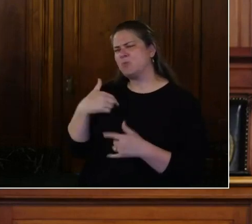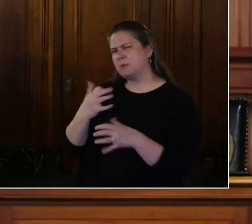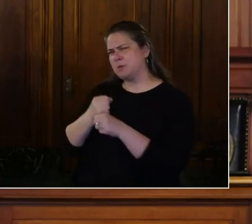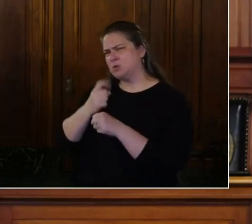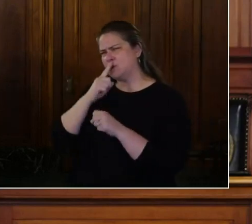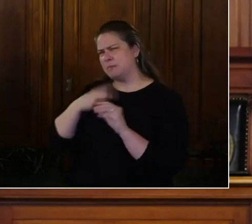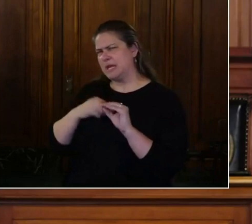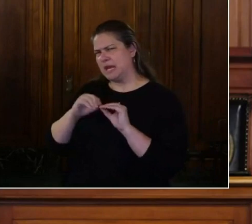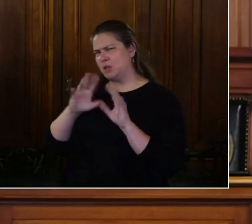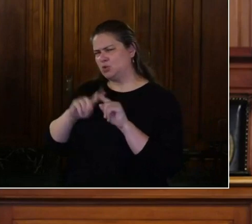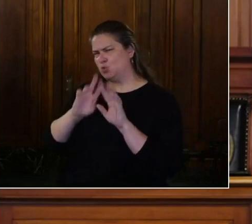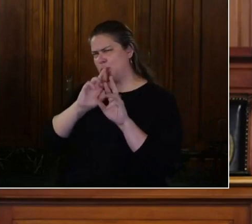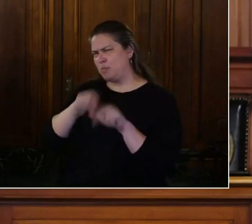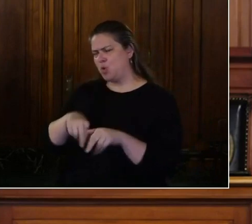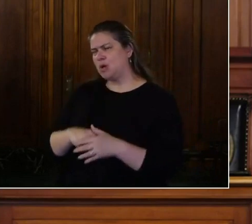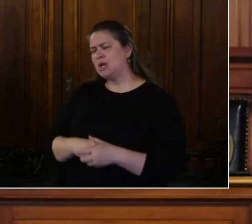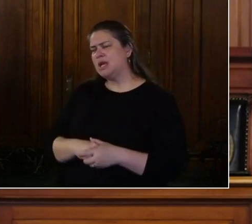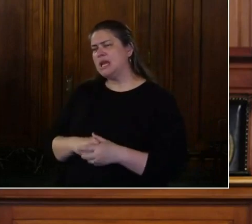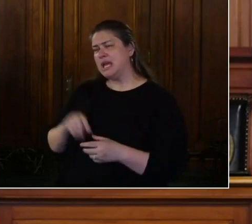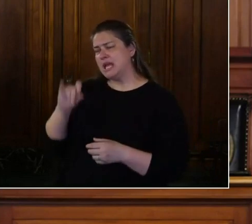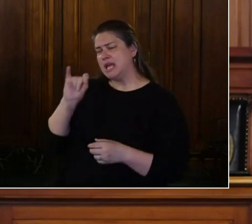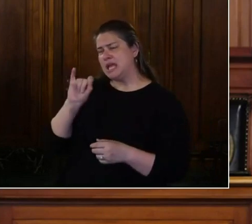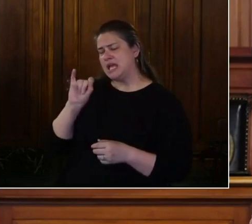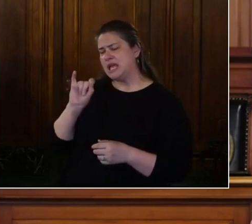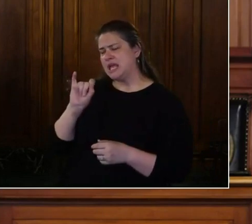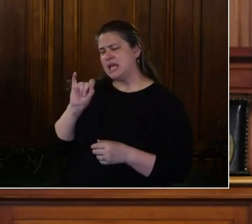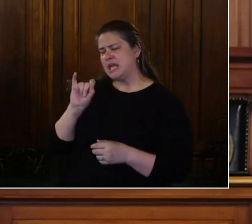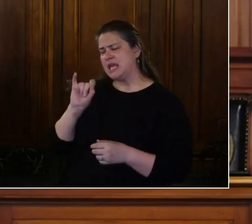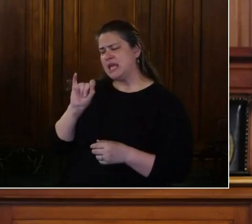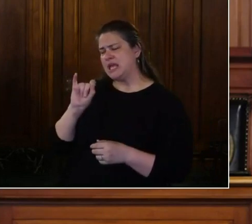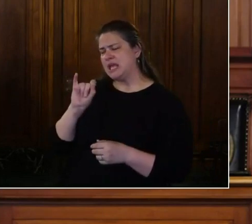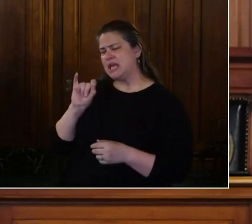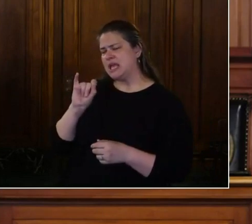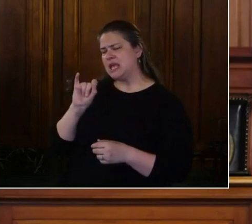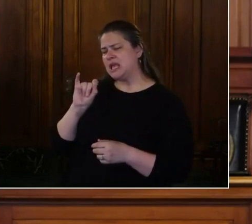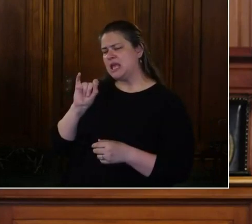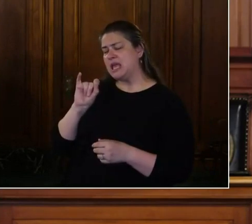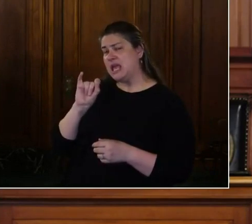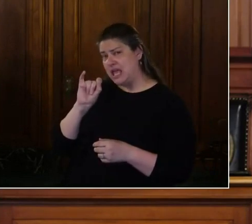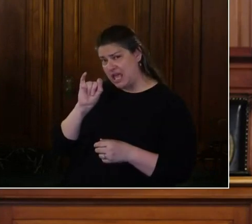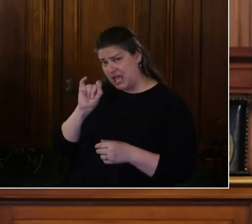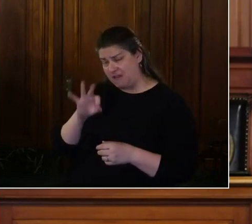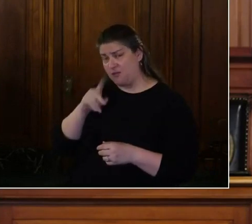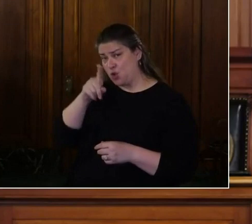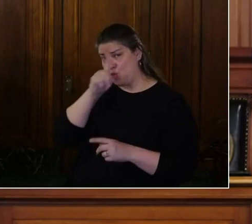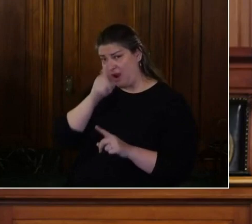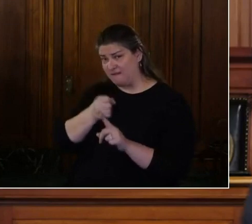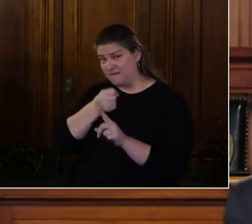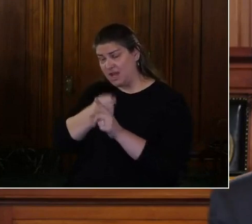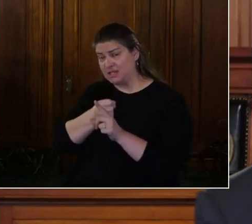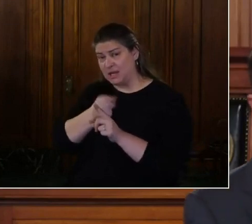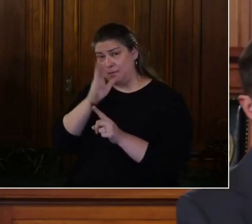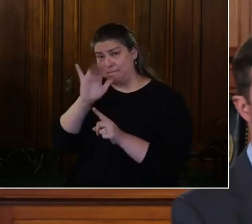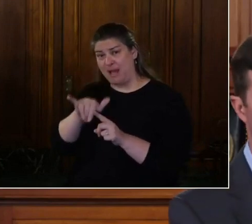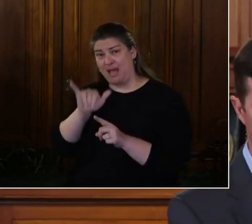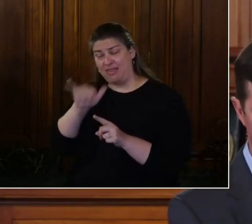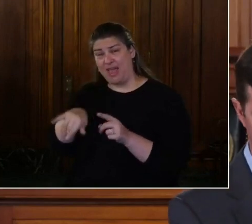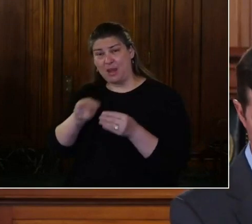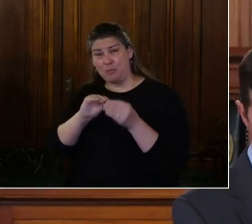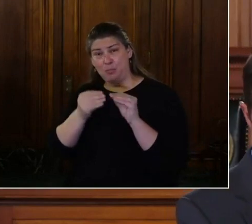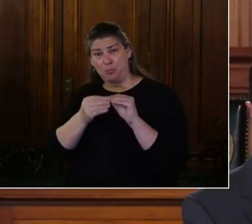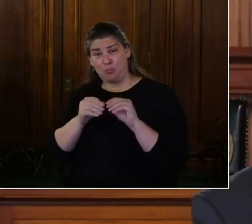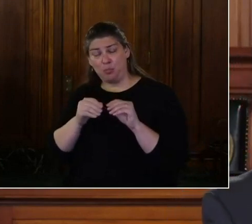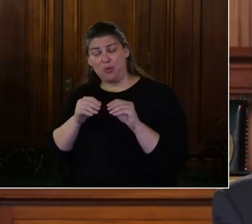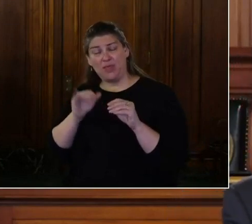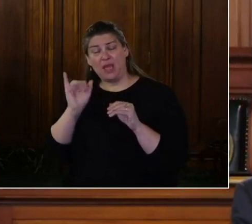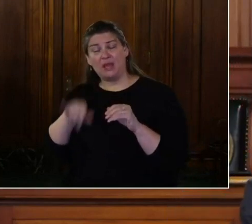clear in reporting this. If you Sorry? were affected by the breach, you will get an email that